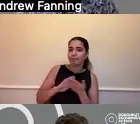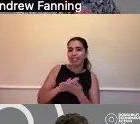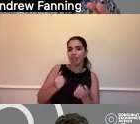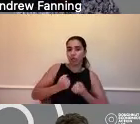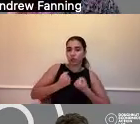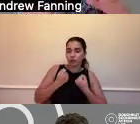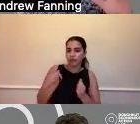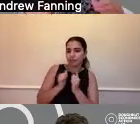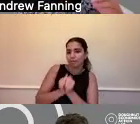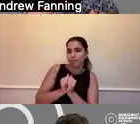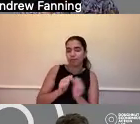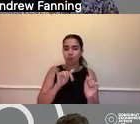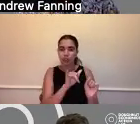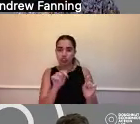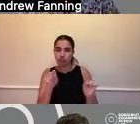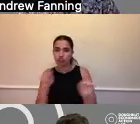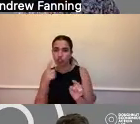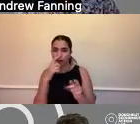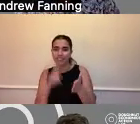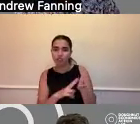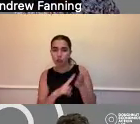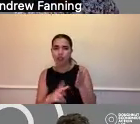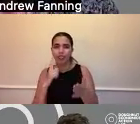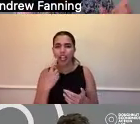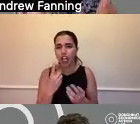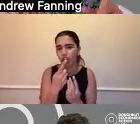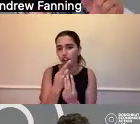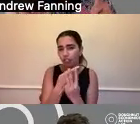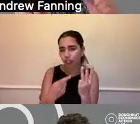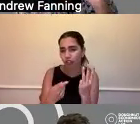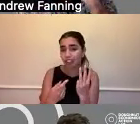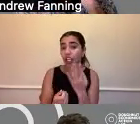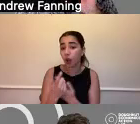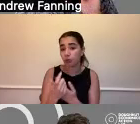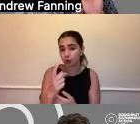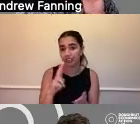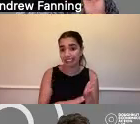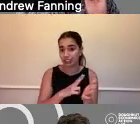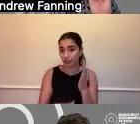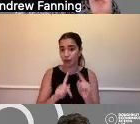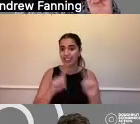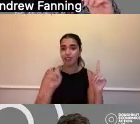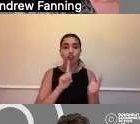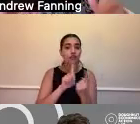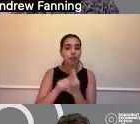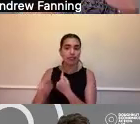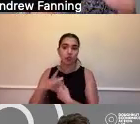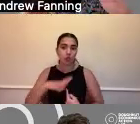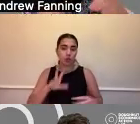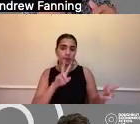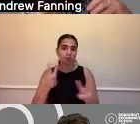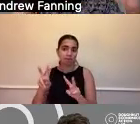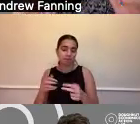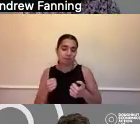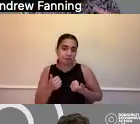are three opportunities to vote on different comments, which I'd love to hear if there's some kind